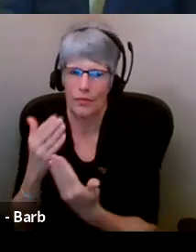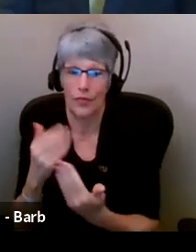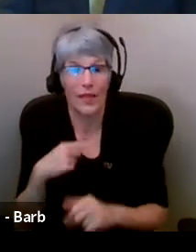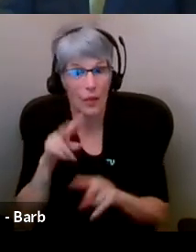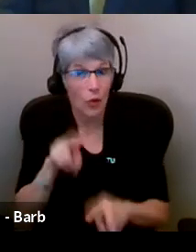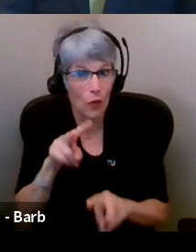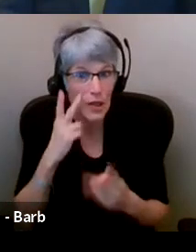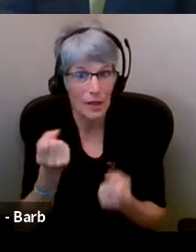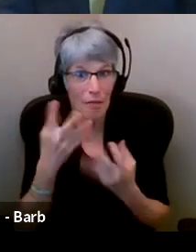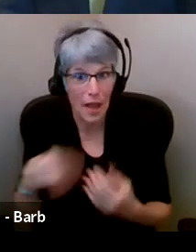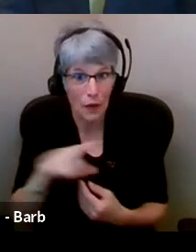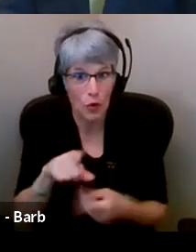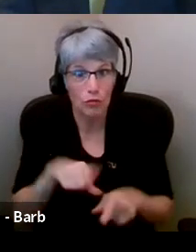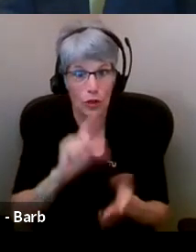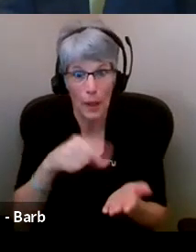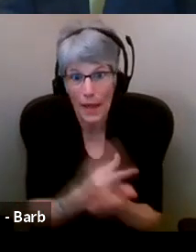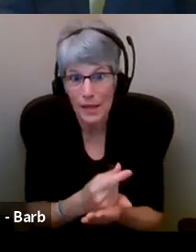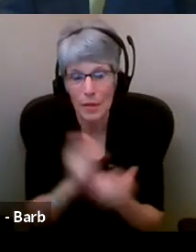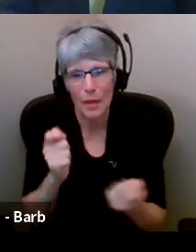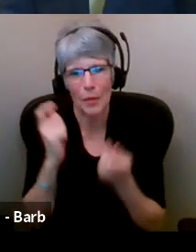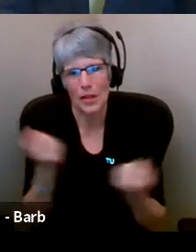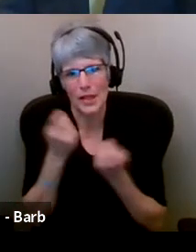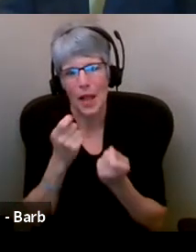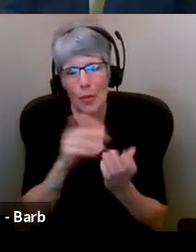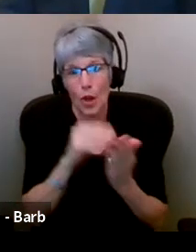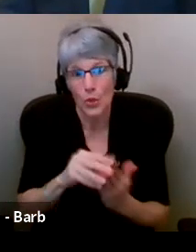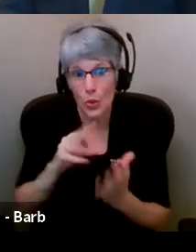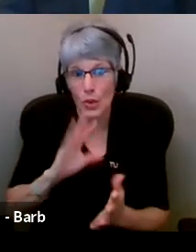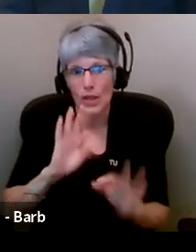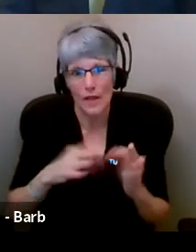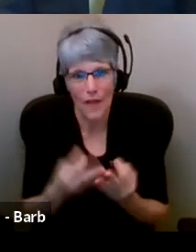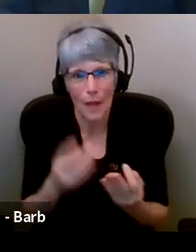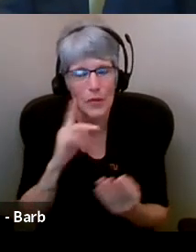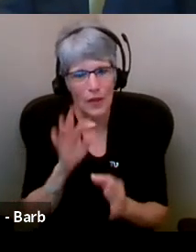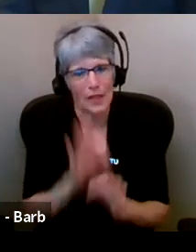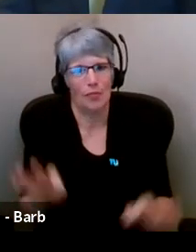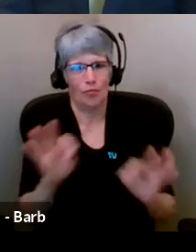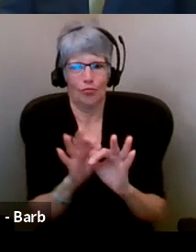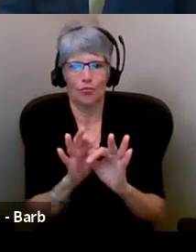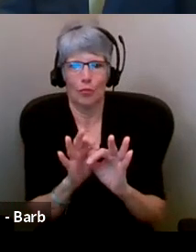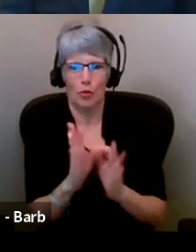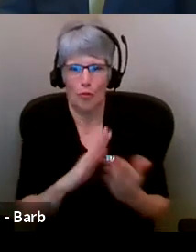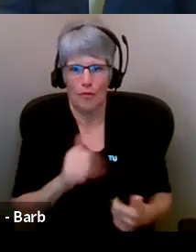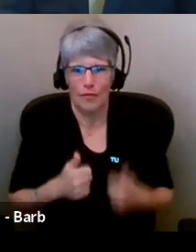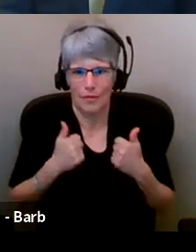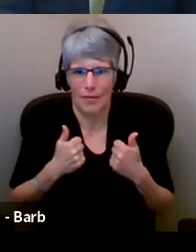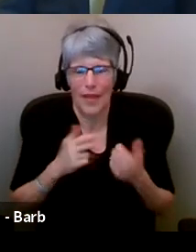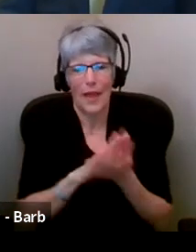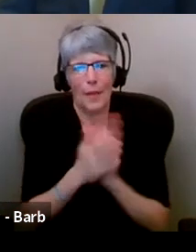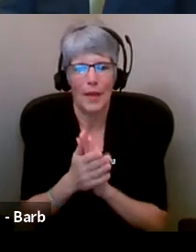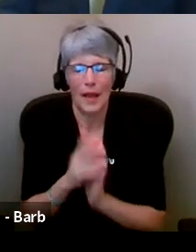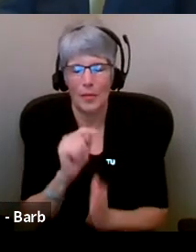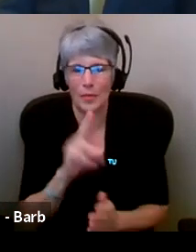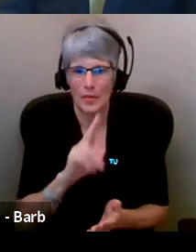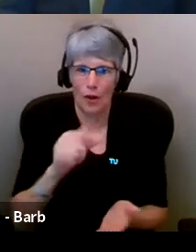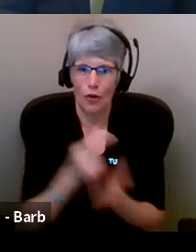at commencement and to be able to celebrate our students and their families in this important milestone as they become Towson University